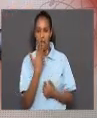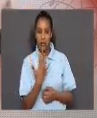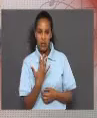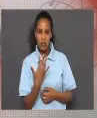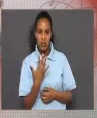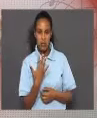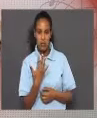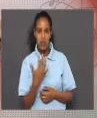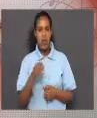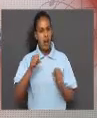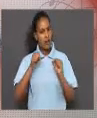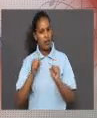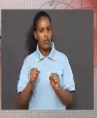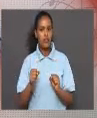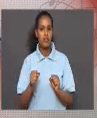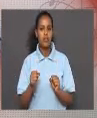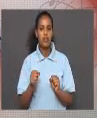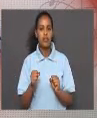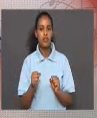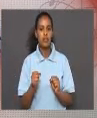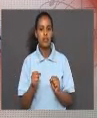color, hardness,